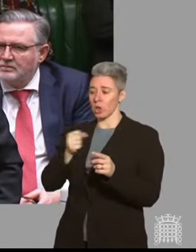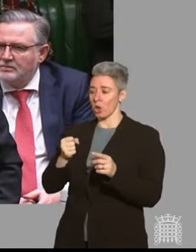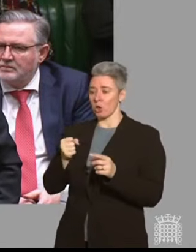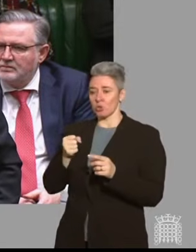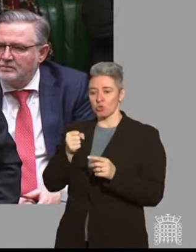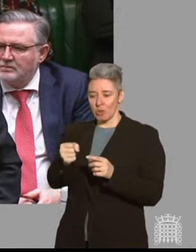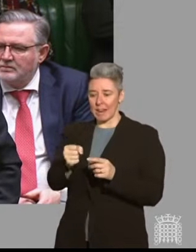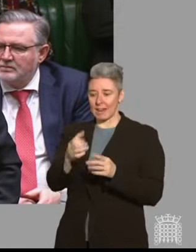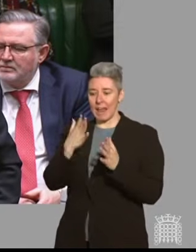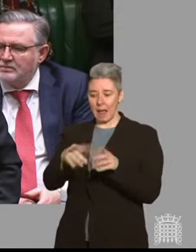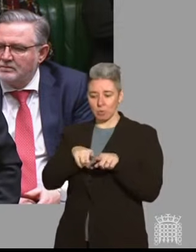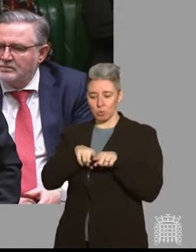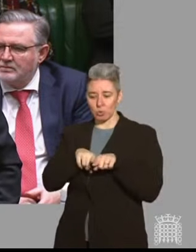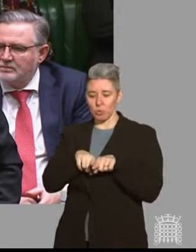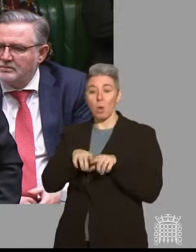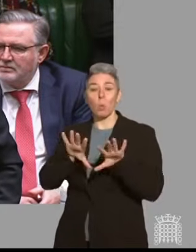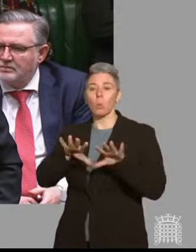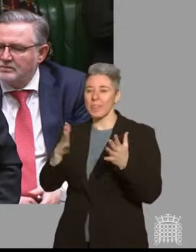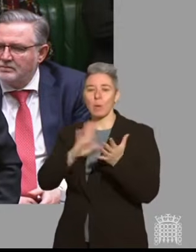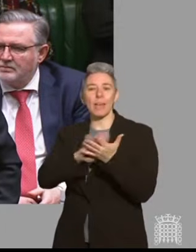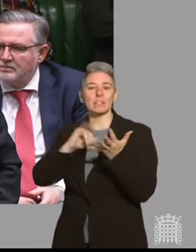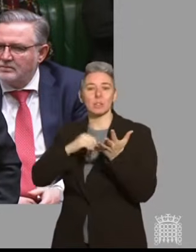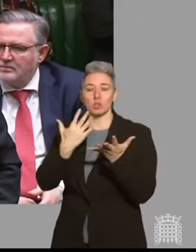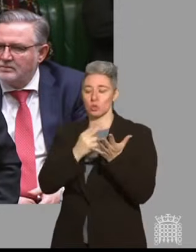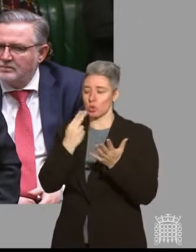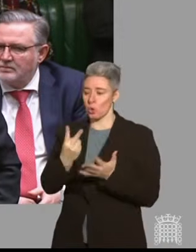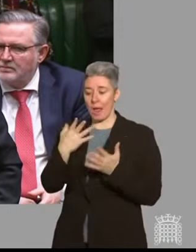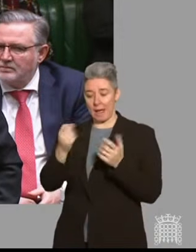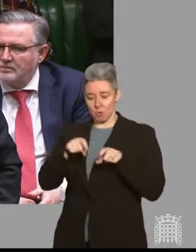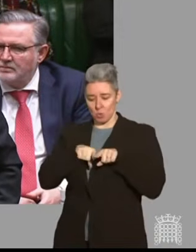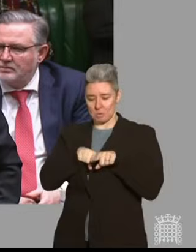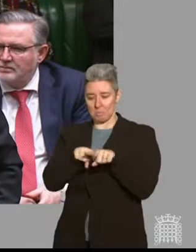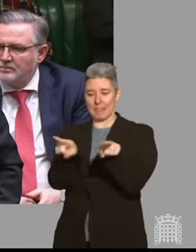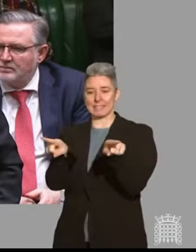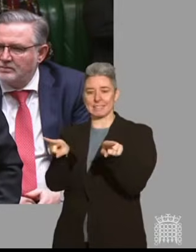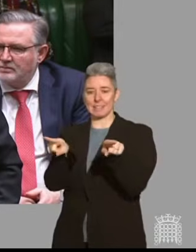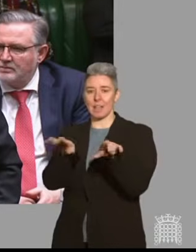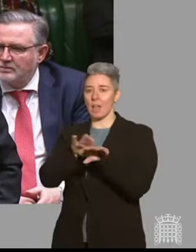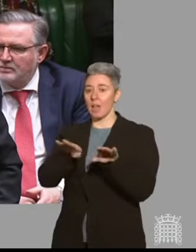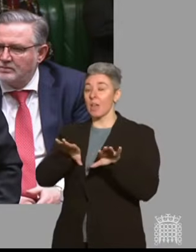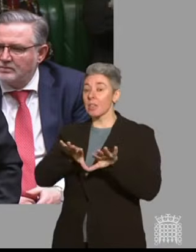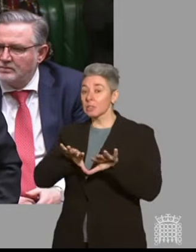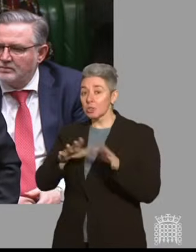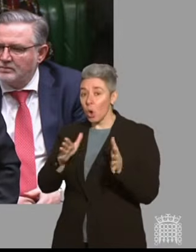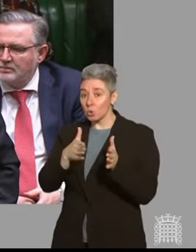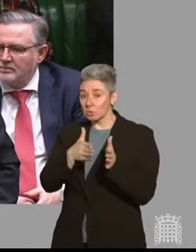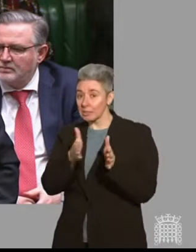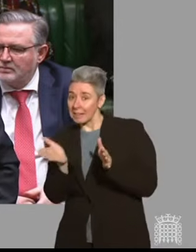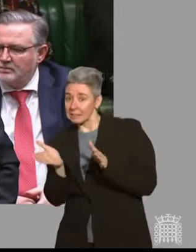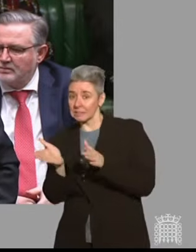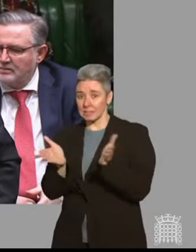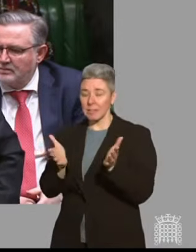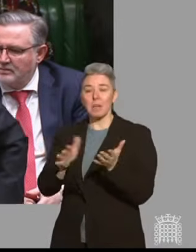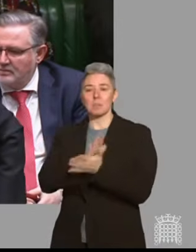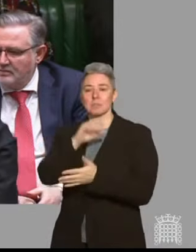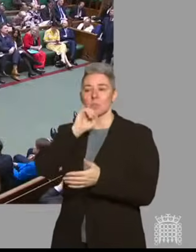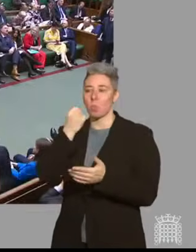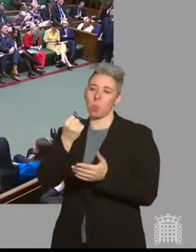and they don't tilt, he will be slowing services down and reducing capacity? Did he know that, or didn't he